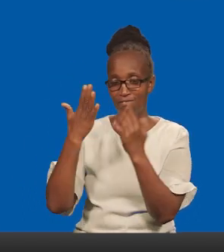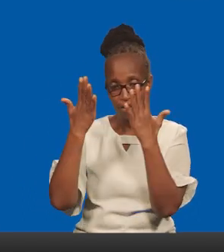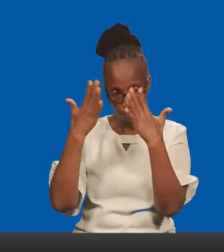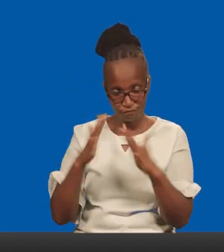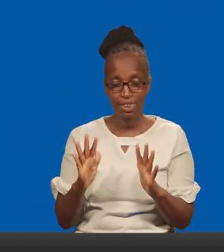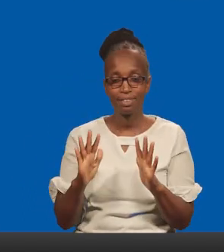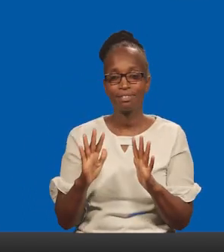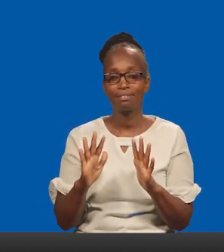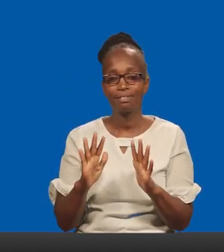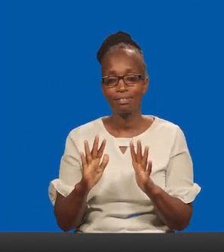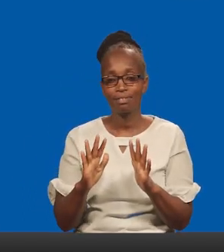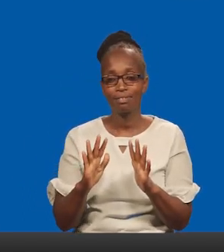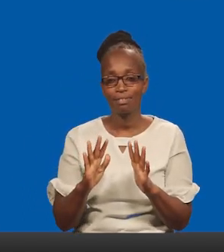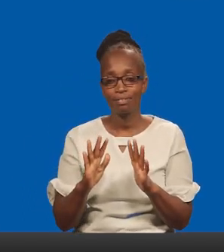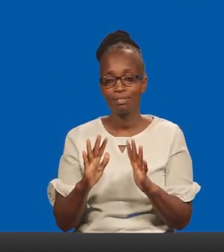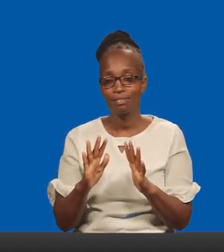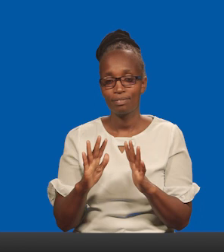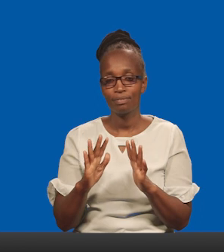the elections are behind us,